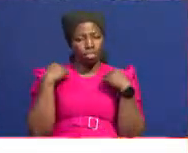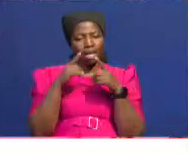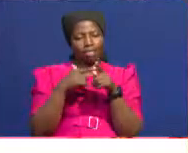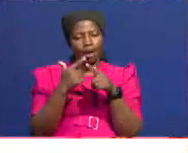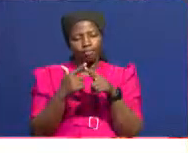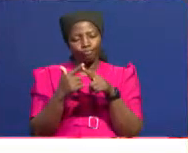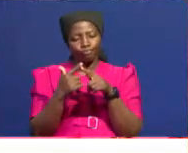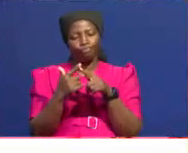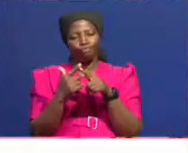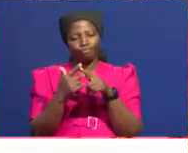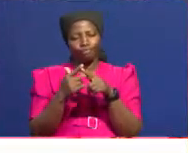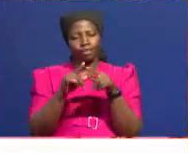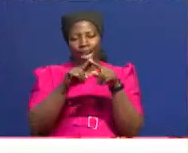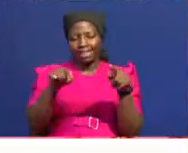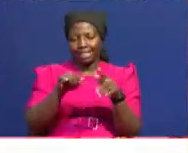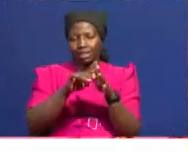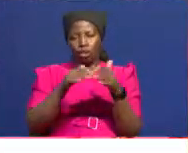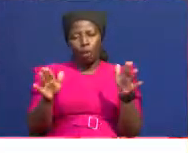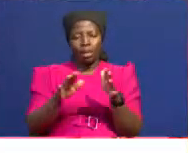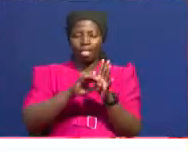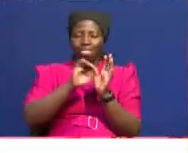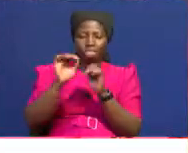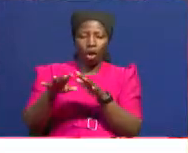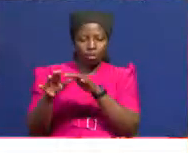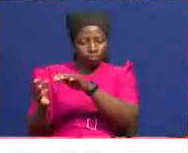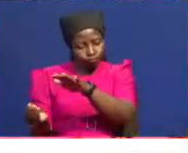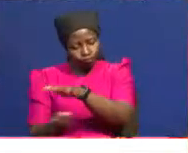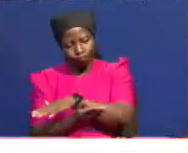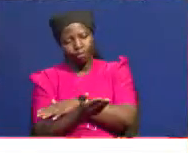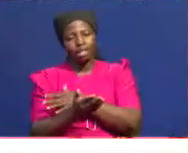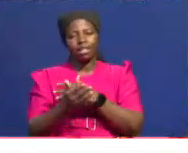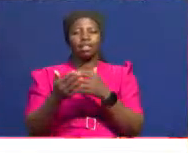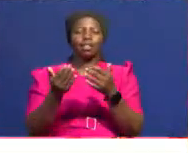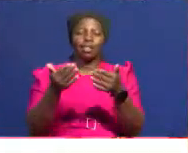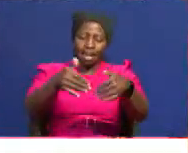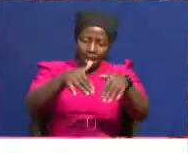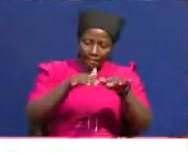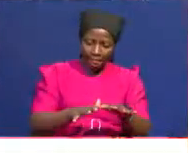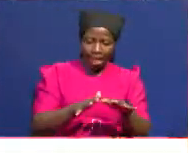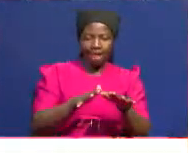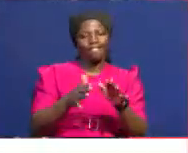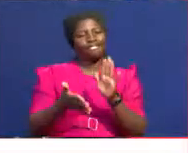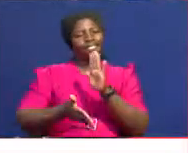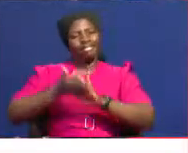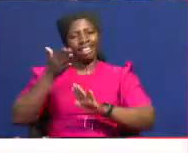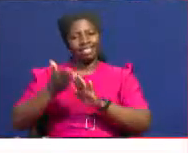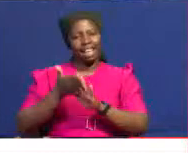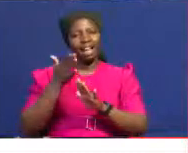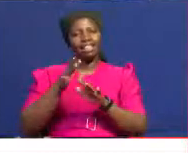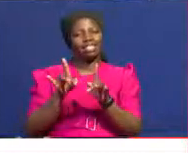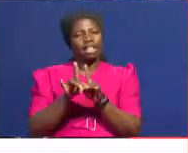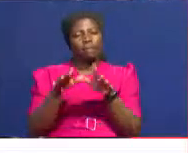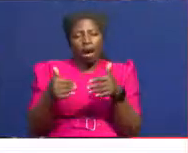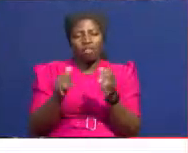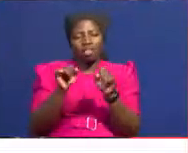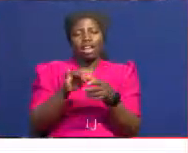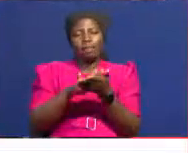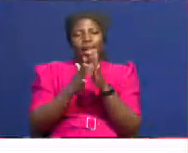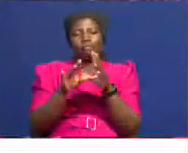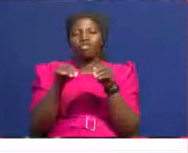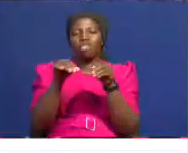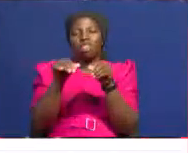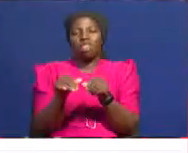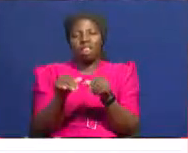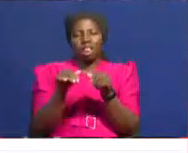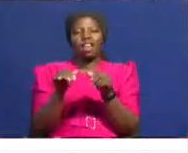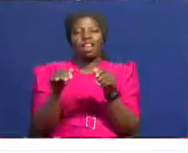return to us dust as quickly as possible, just the way he wanted it. Even as he's laid to rest in